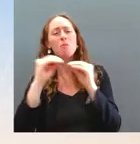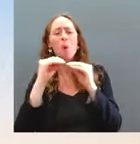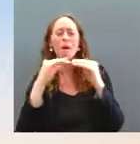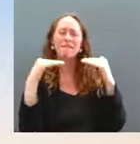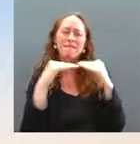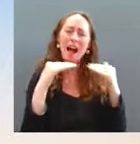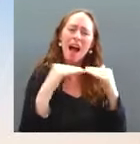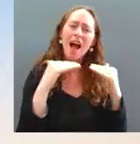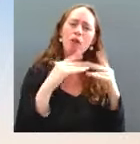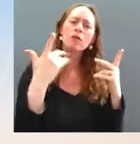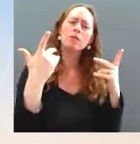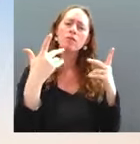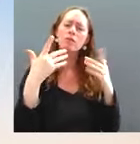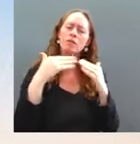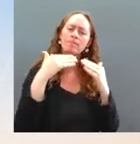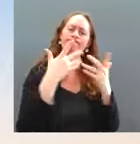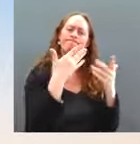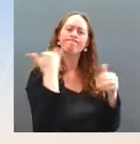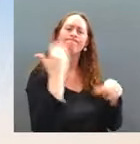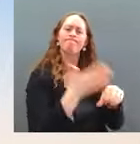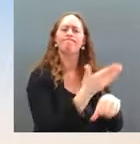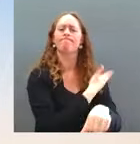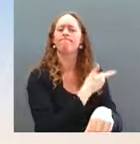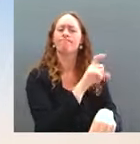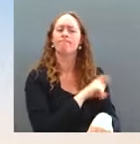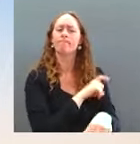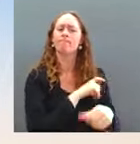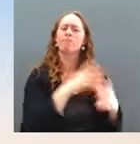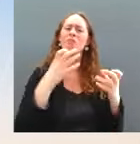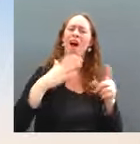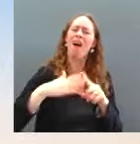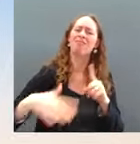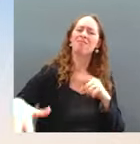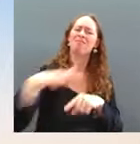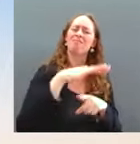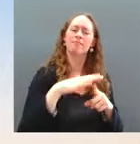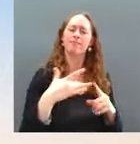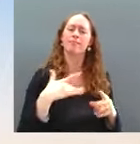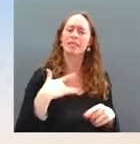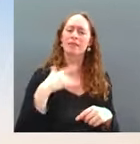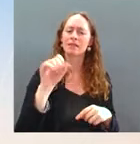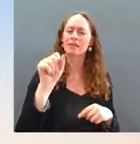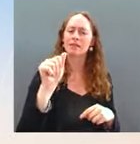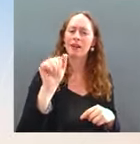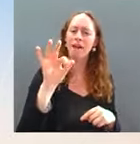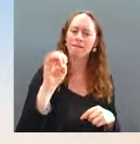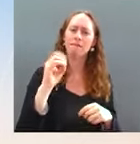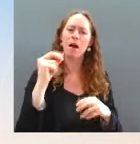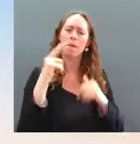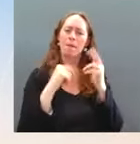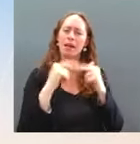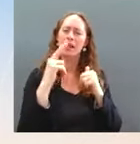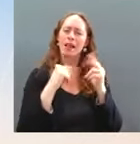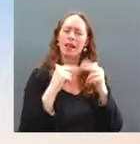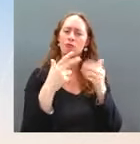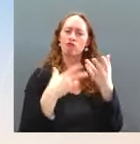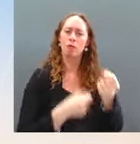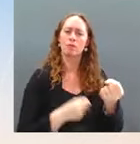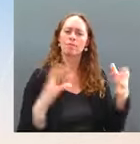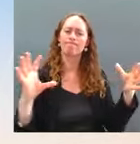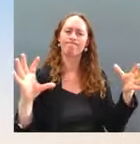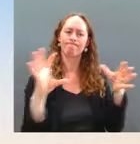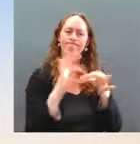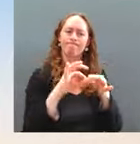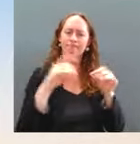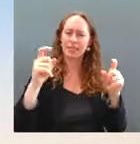in hand, and we can achieve them in part by building trust between the police and communities they serve. So to go to your other questions, in September, the Attorney General issued a